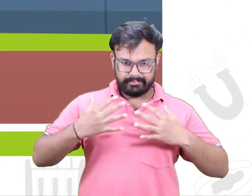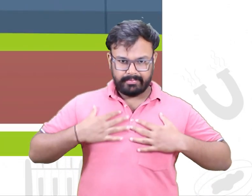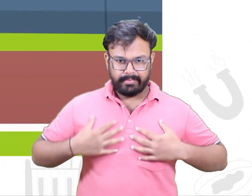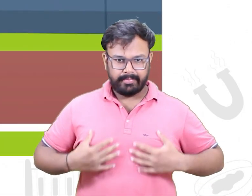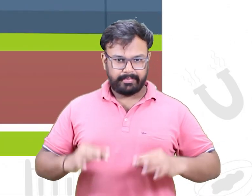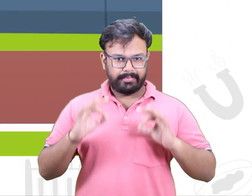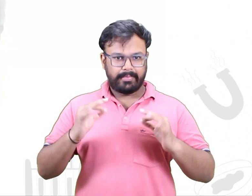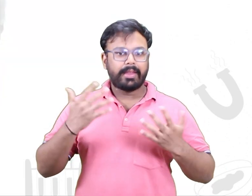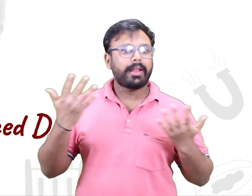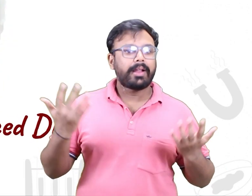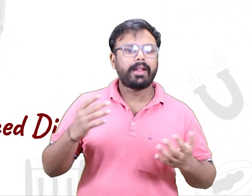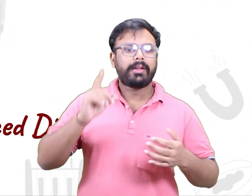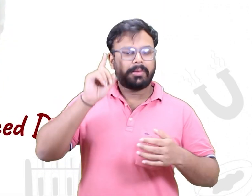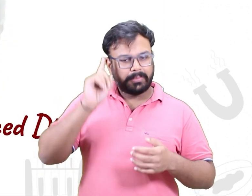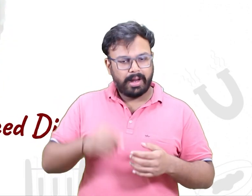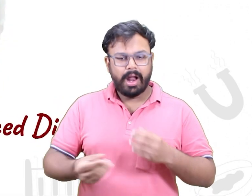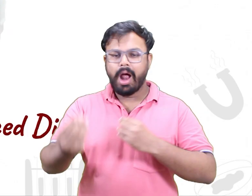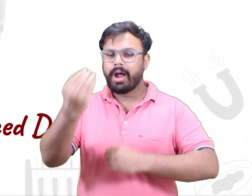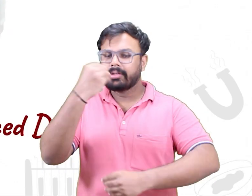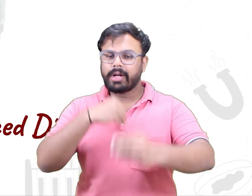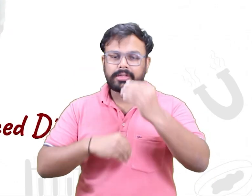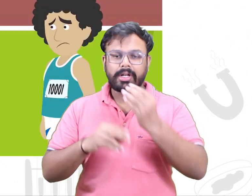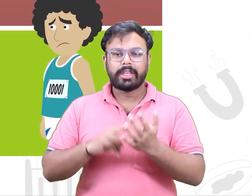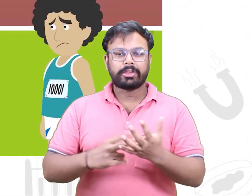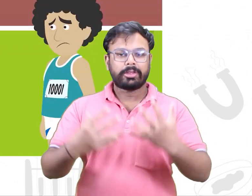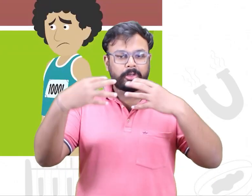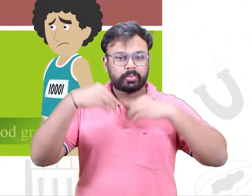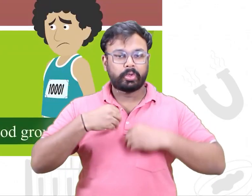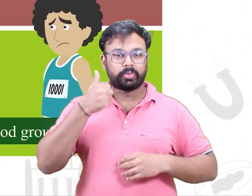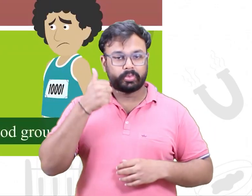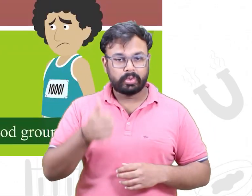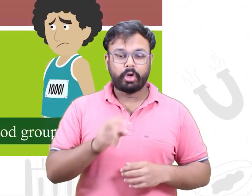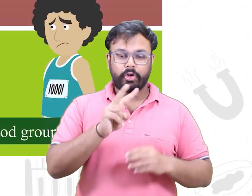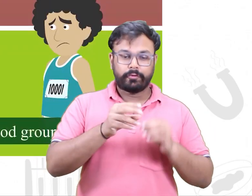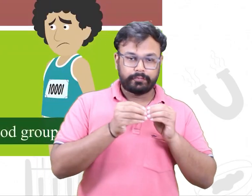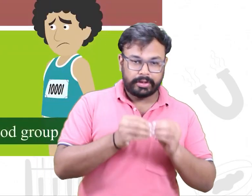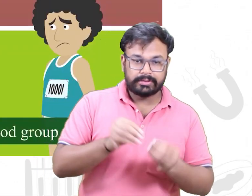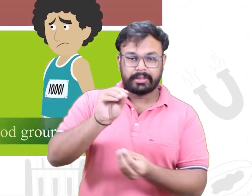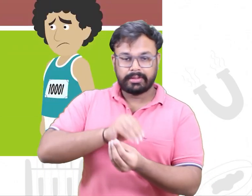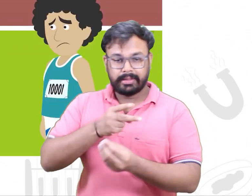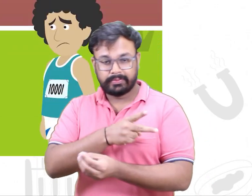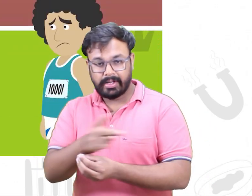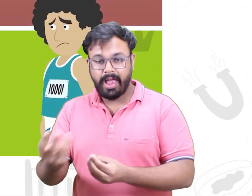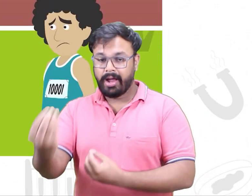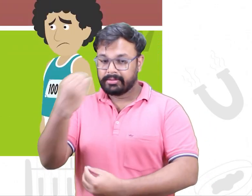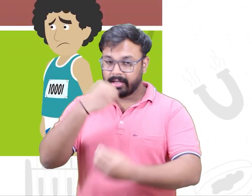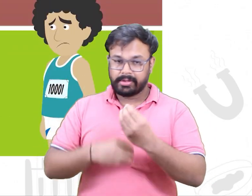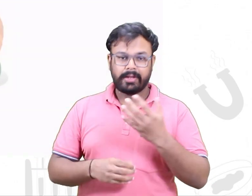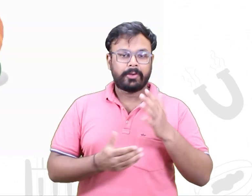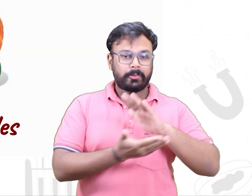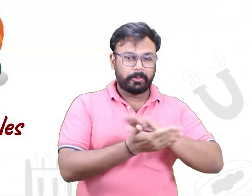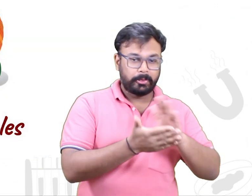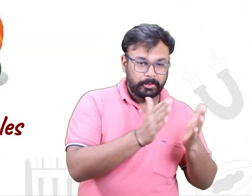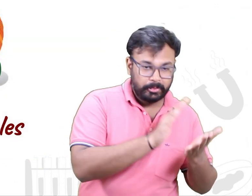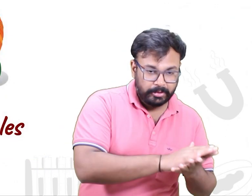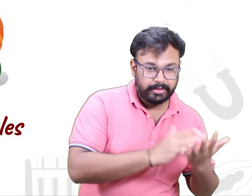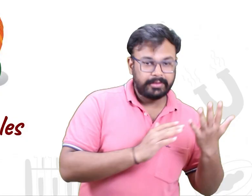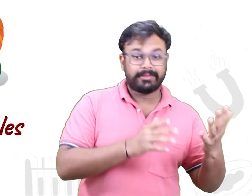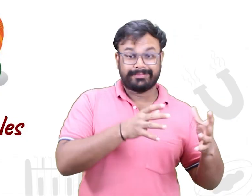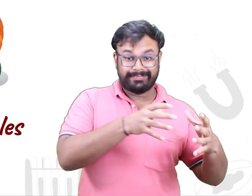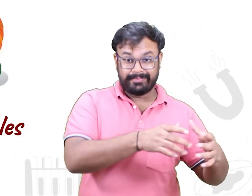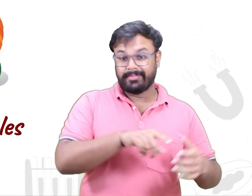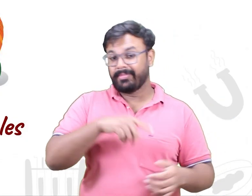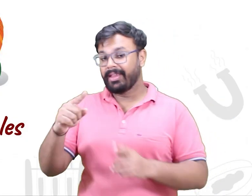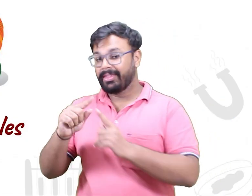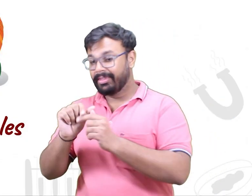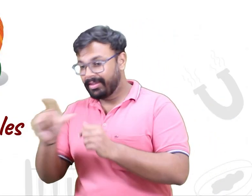of contracting blood pressure or diabetes. That's the reason we should eat a balanced diet. We should eat at least